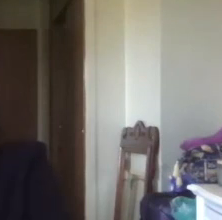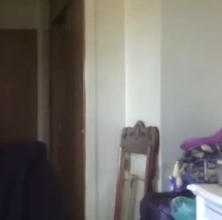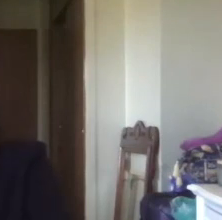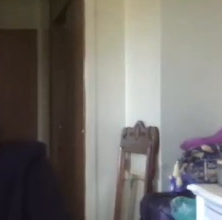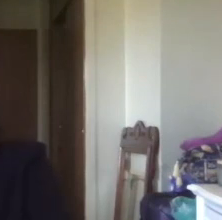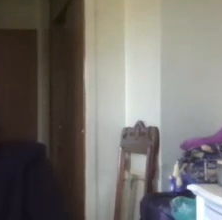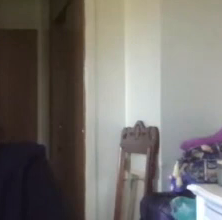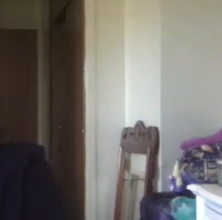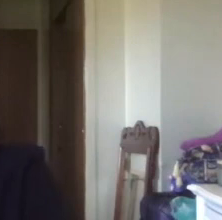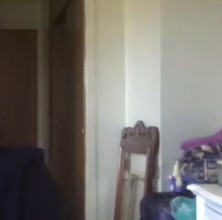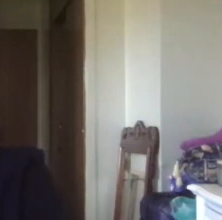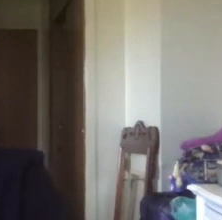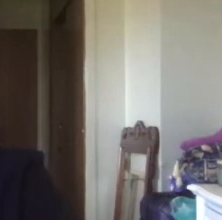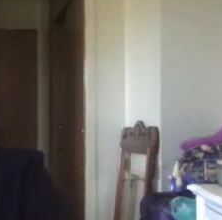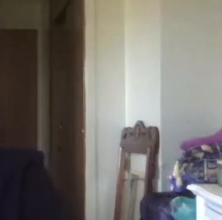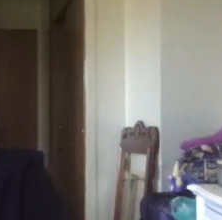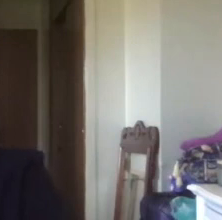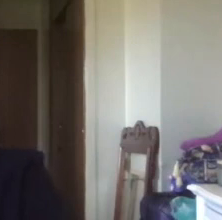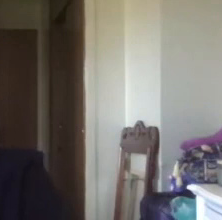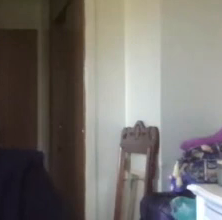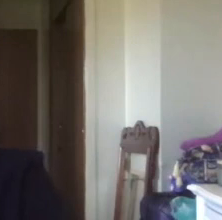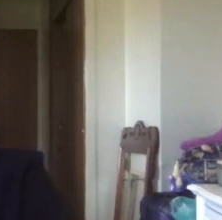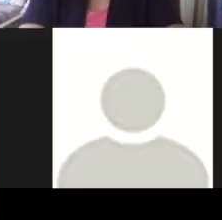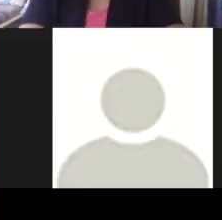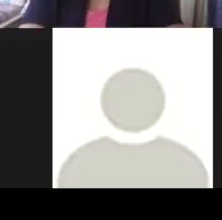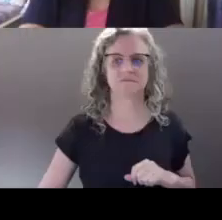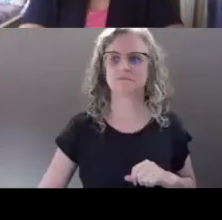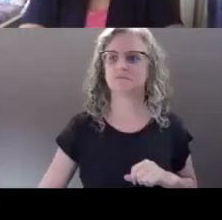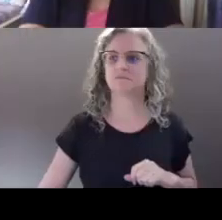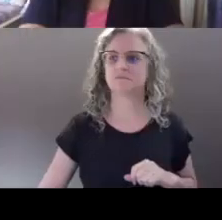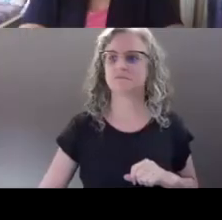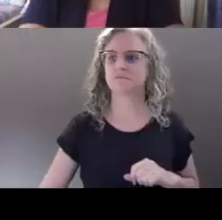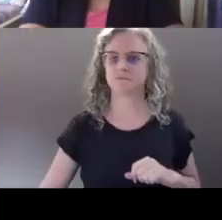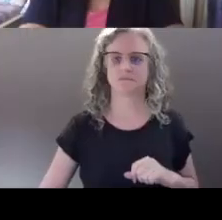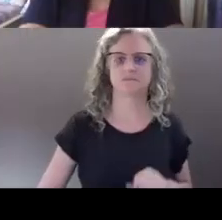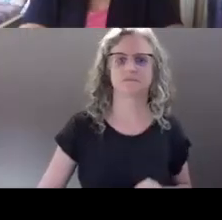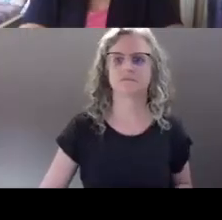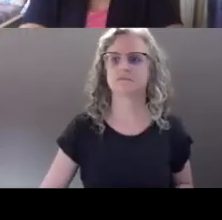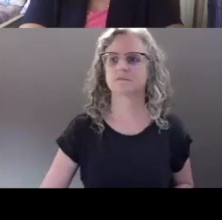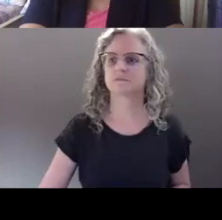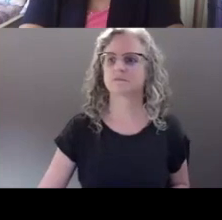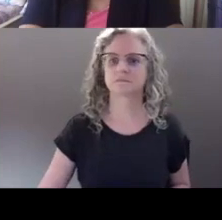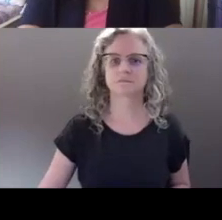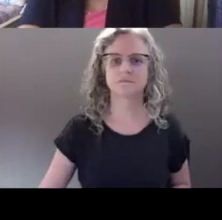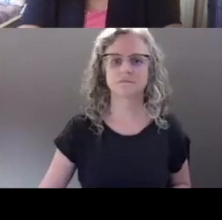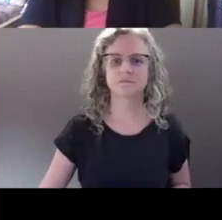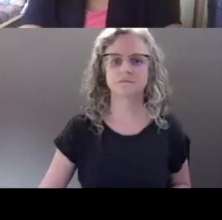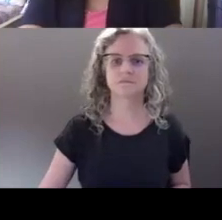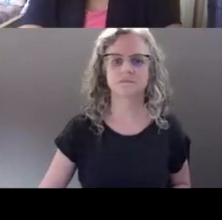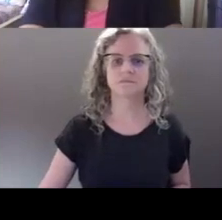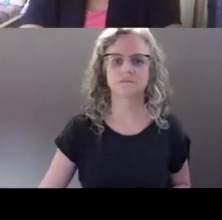now that I've sort of given you examples and told you more about the ADA, I